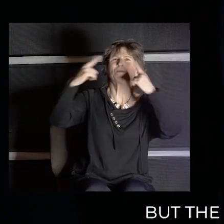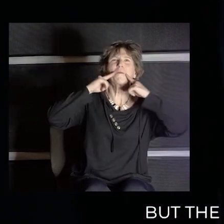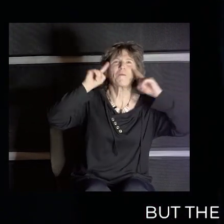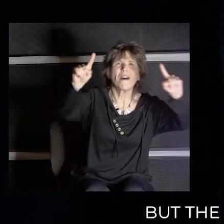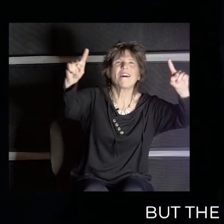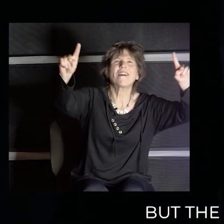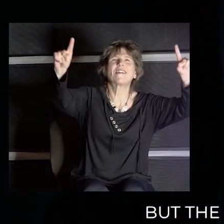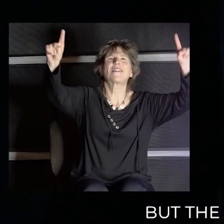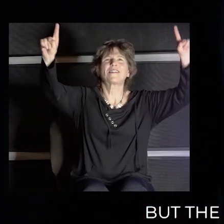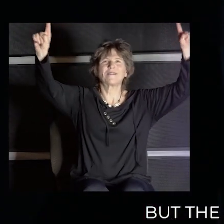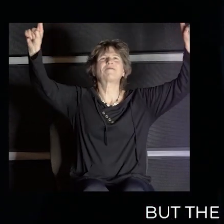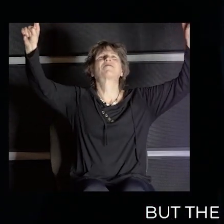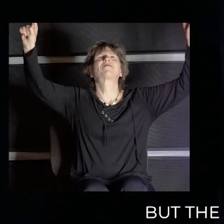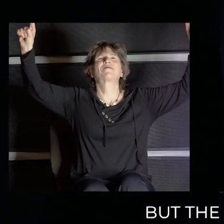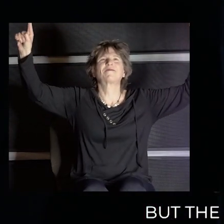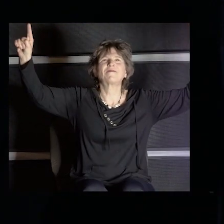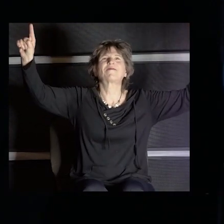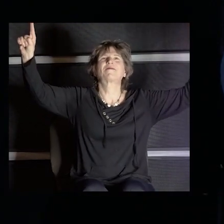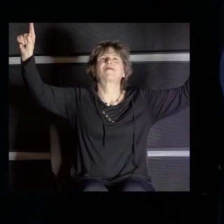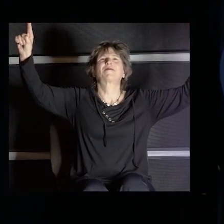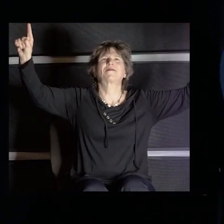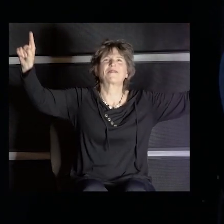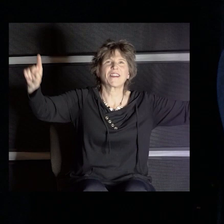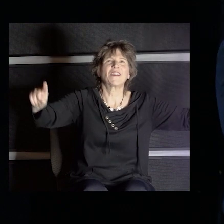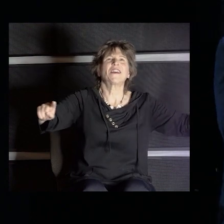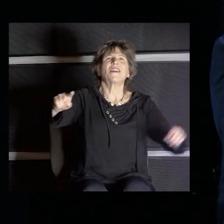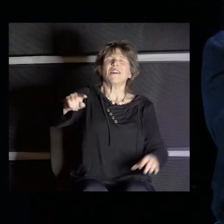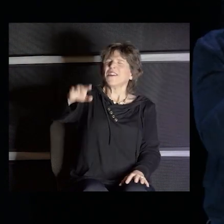the final word.